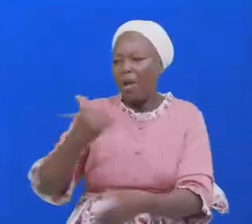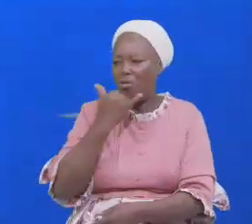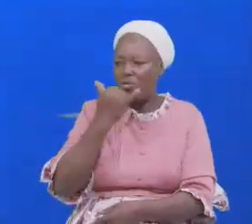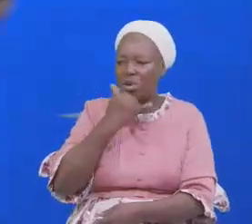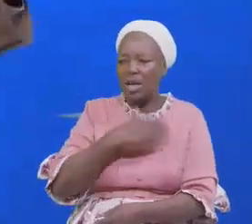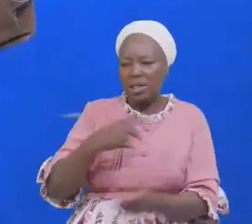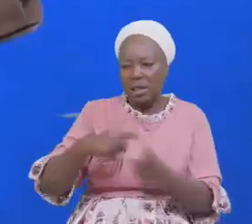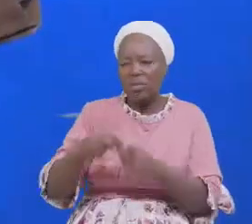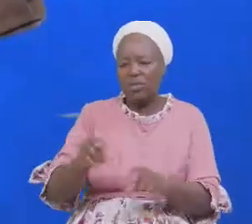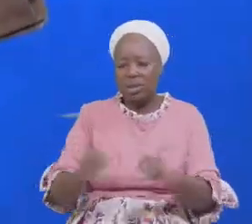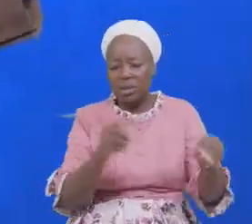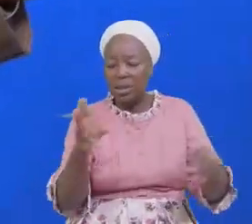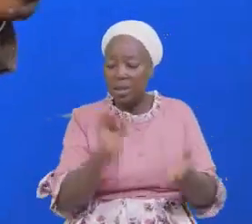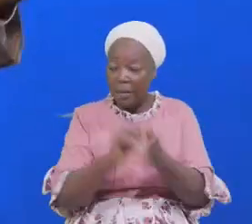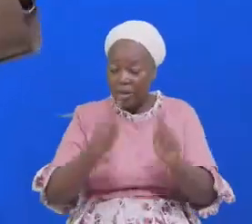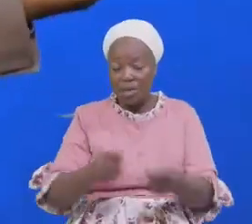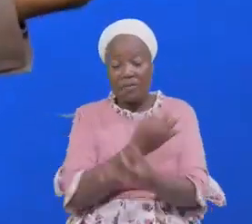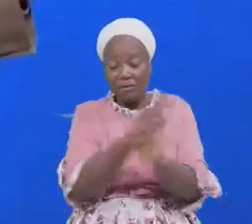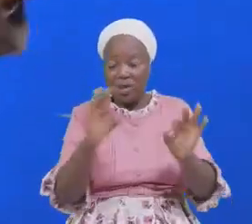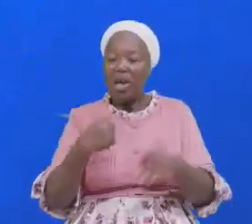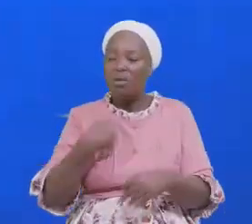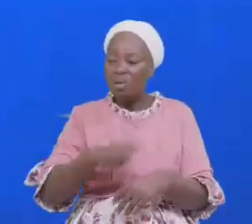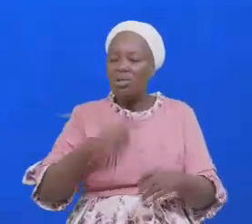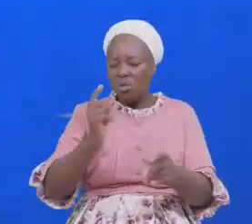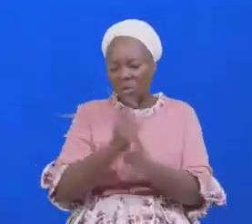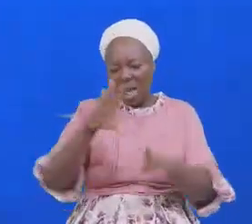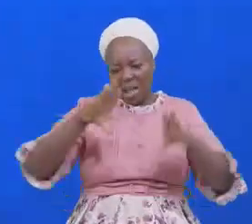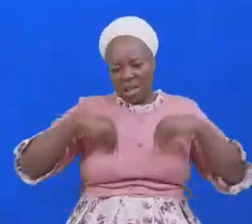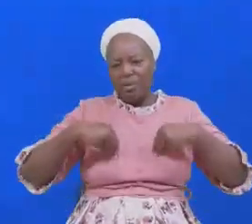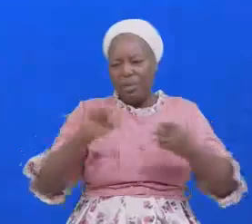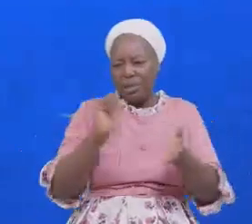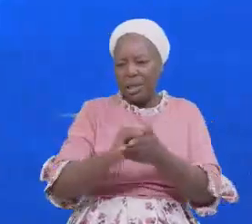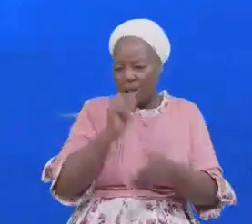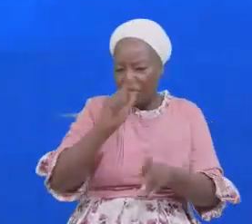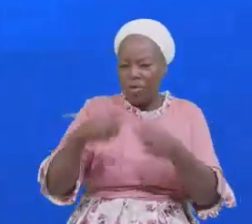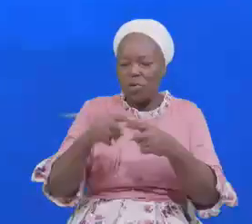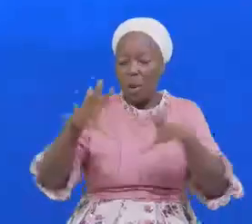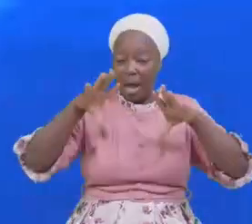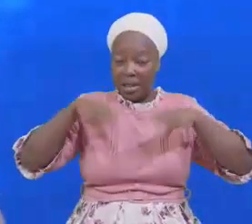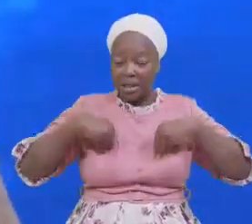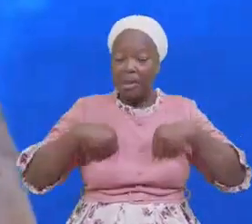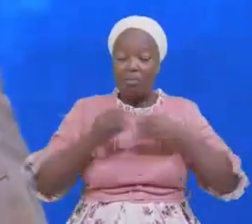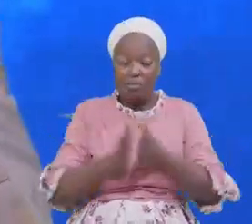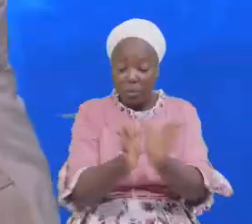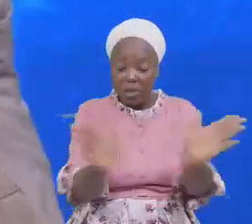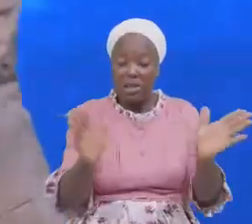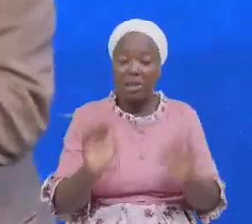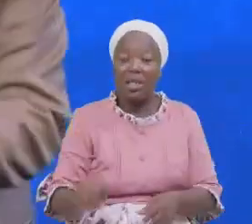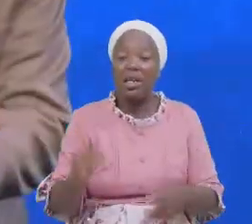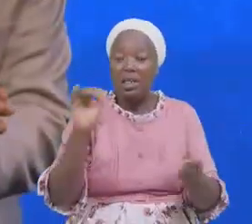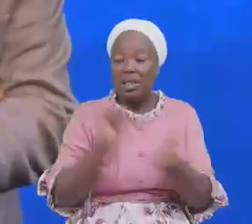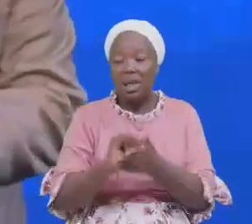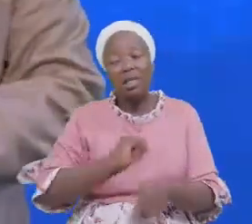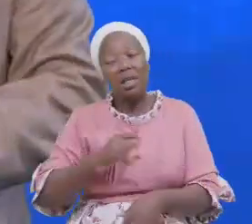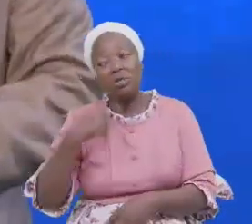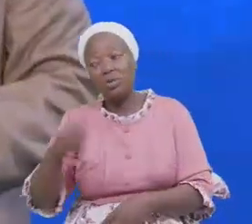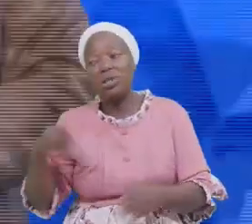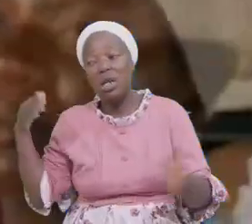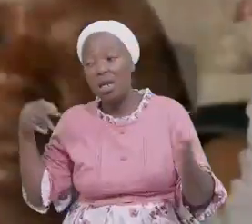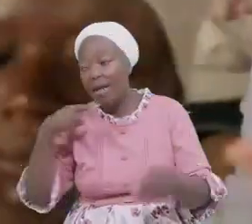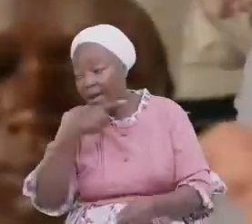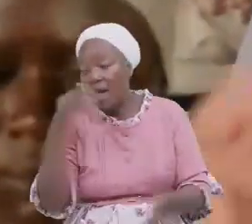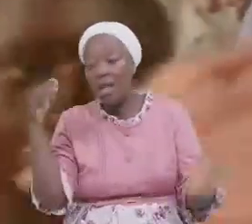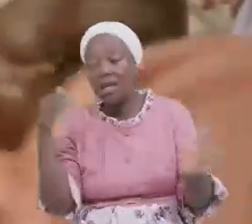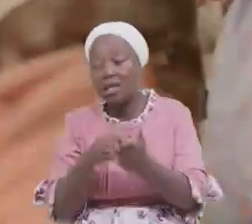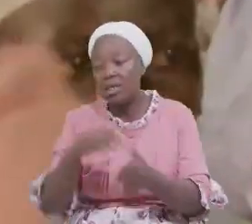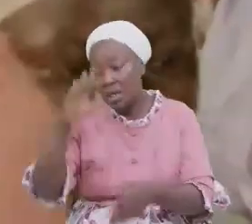him free. I'm going to agree and I'm going to accept publicly I told a lie against him.